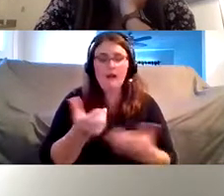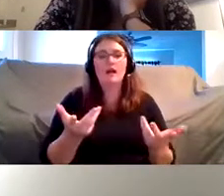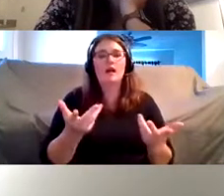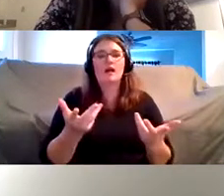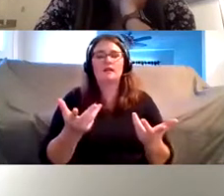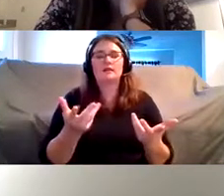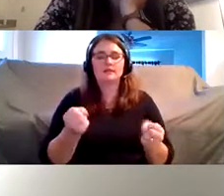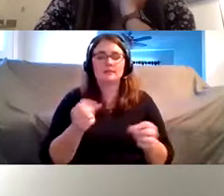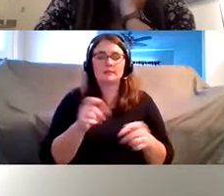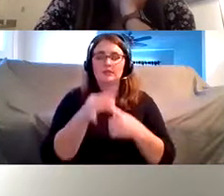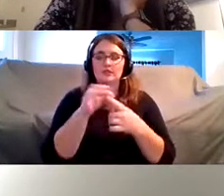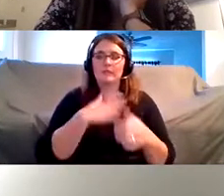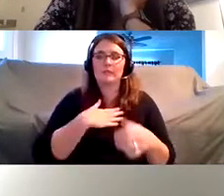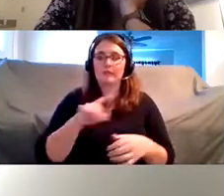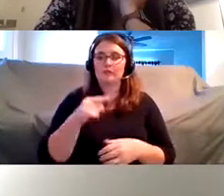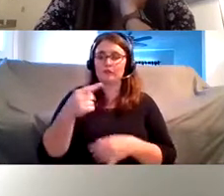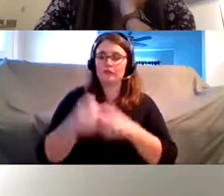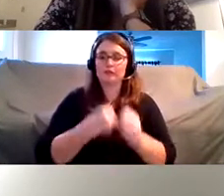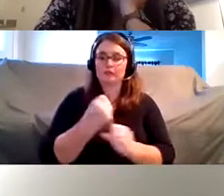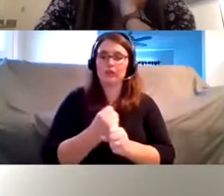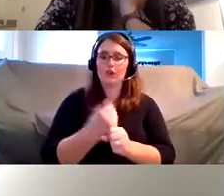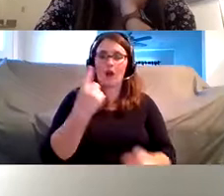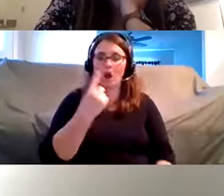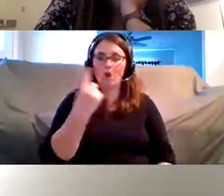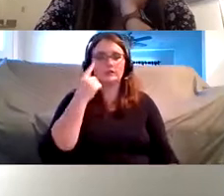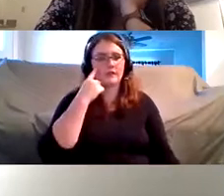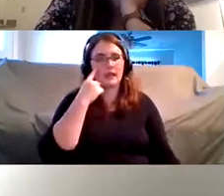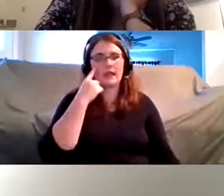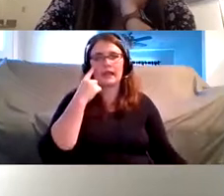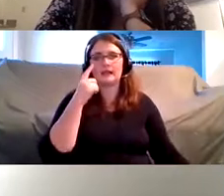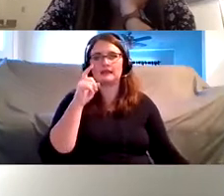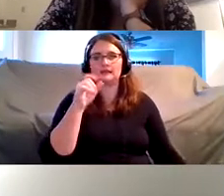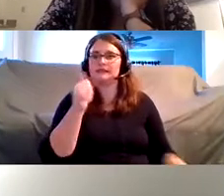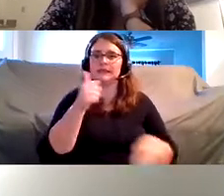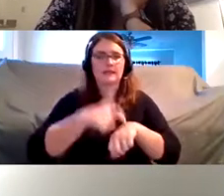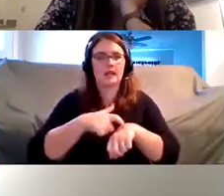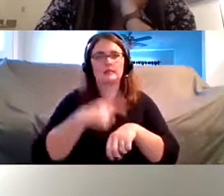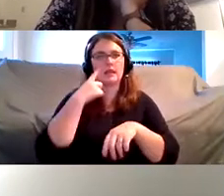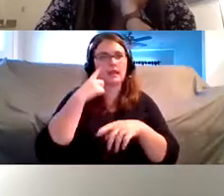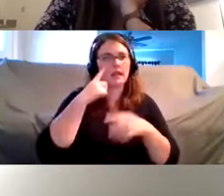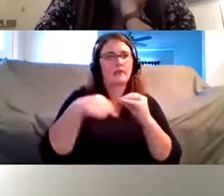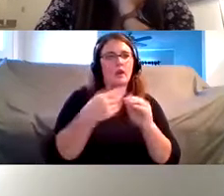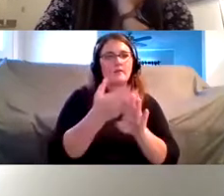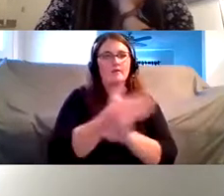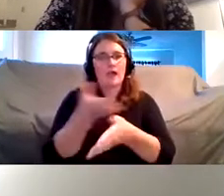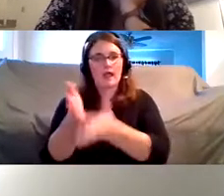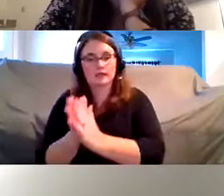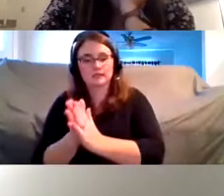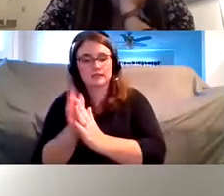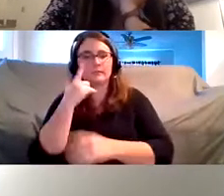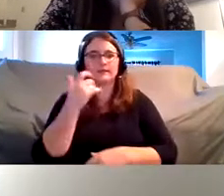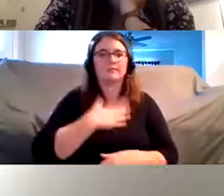my first year. I would always like think 10 times before asking something because of my accent, because I'm not from